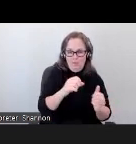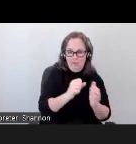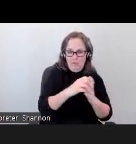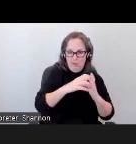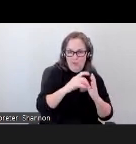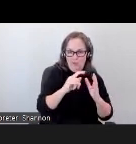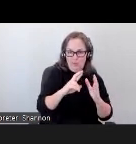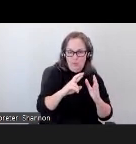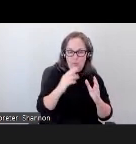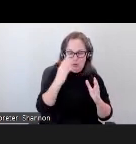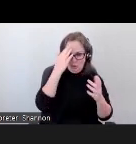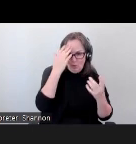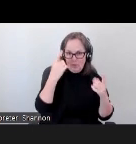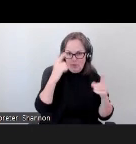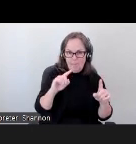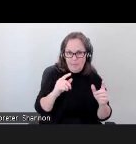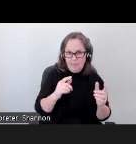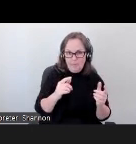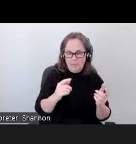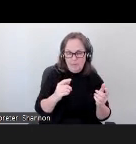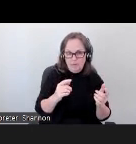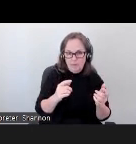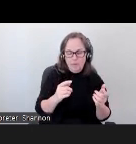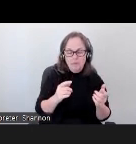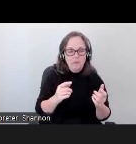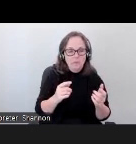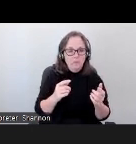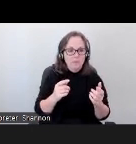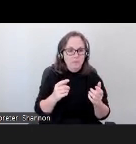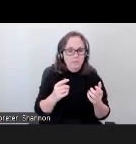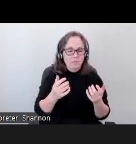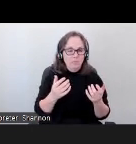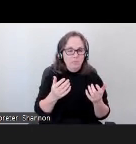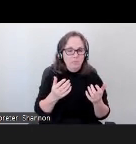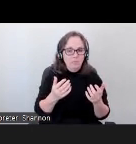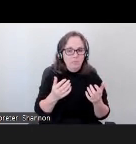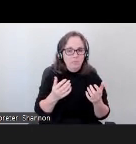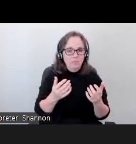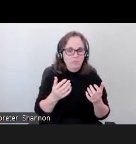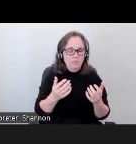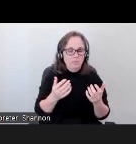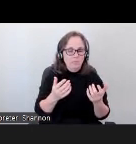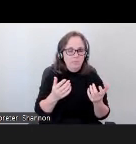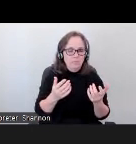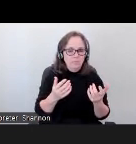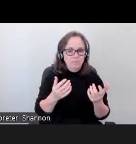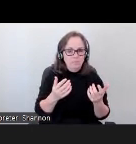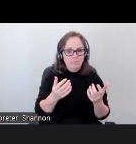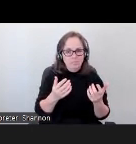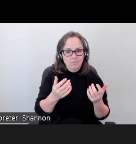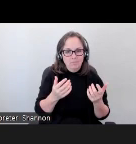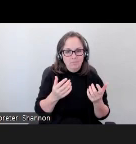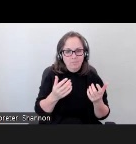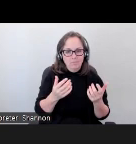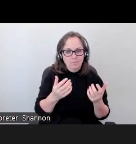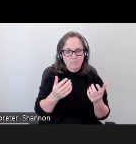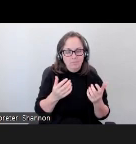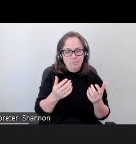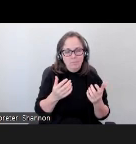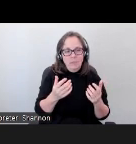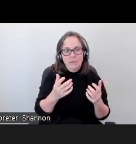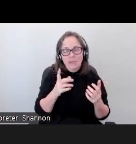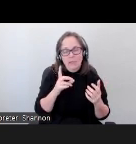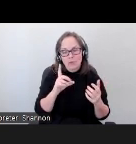happens in the advanced stage disease, and it's common now. Not common, but it's practice in locally advanced